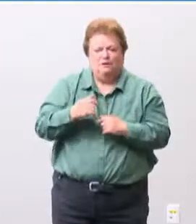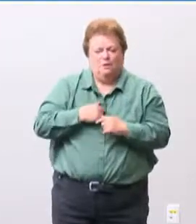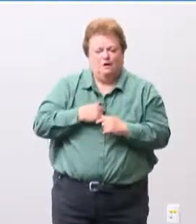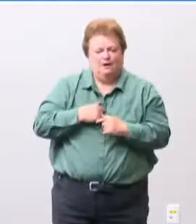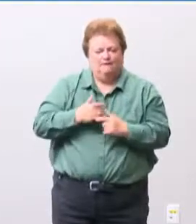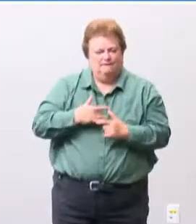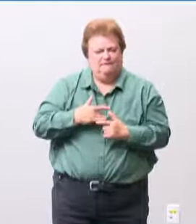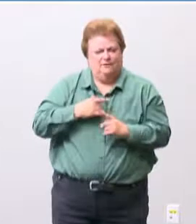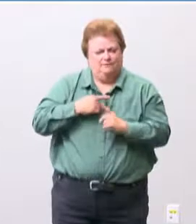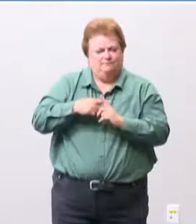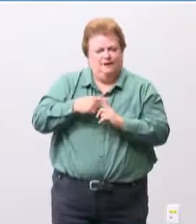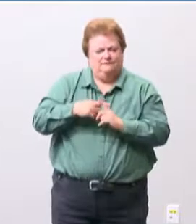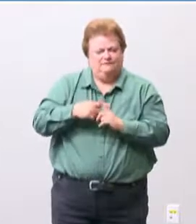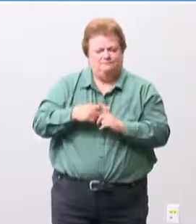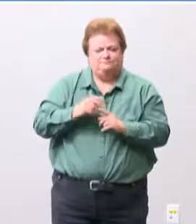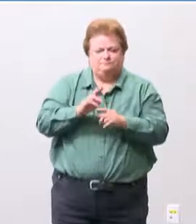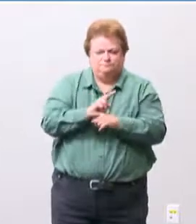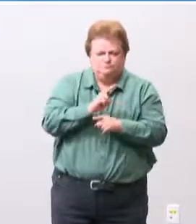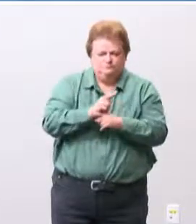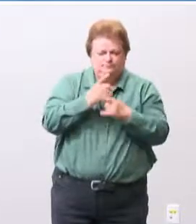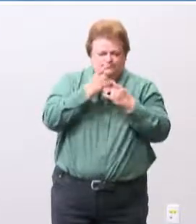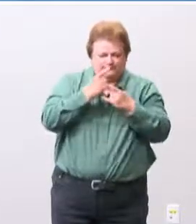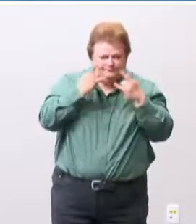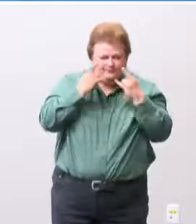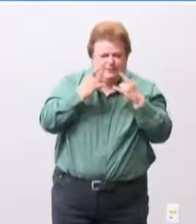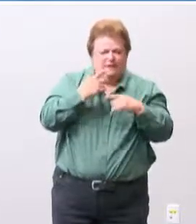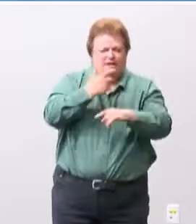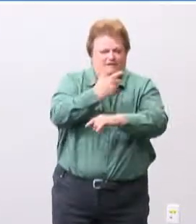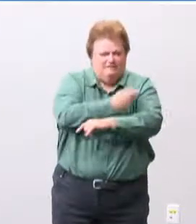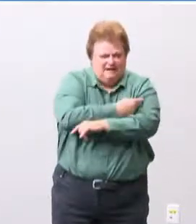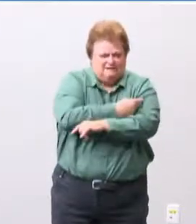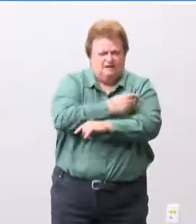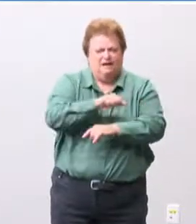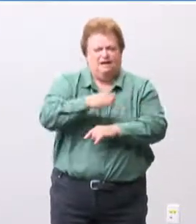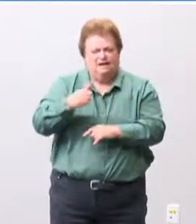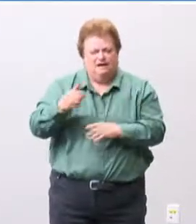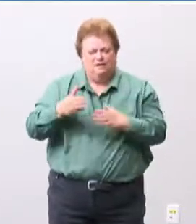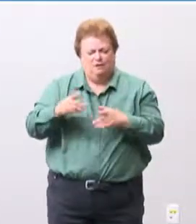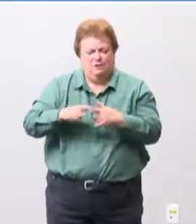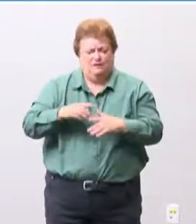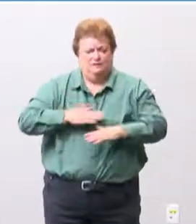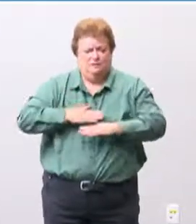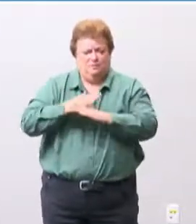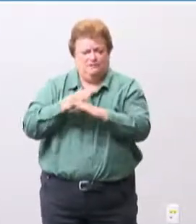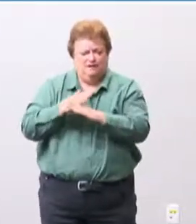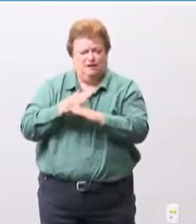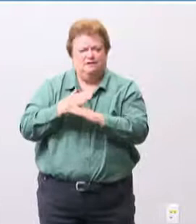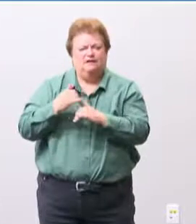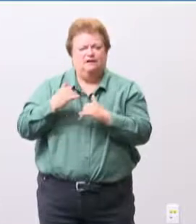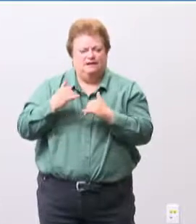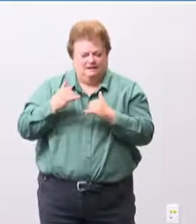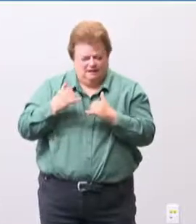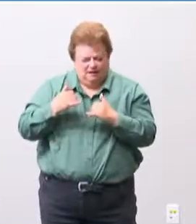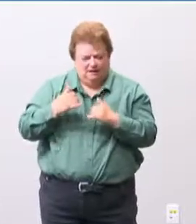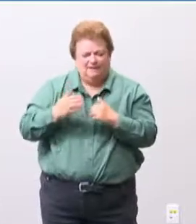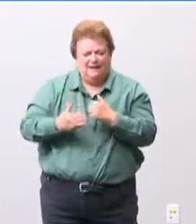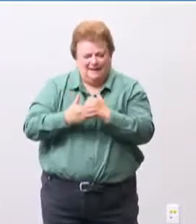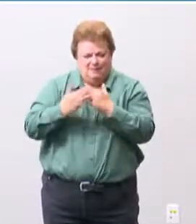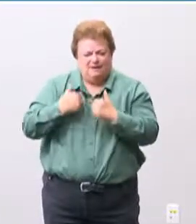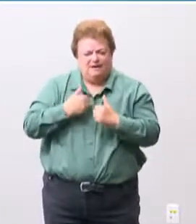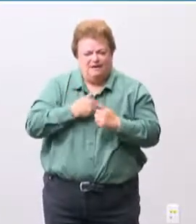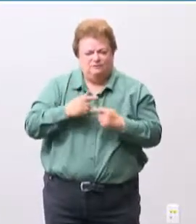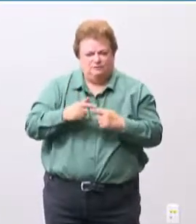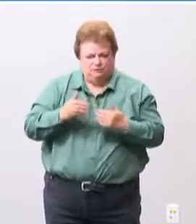progress. Wearing a mask, getting vaccinated, and other preventative efforts are moving us forward as